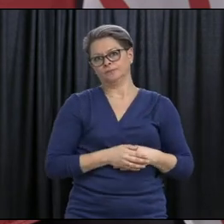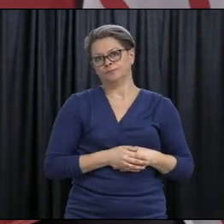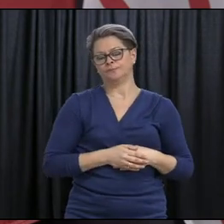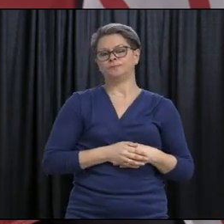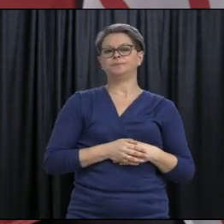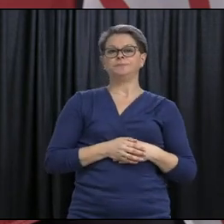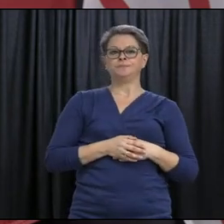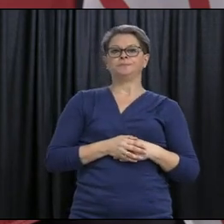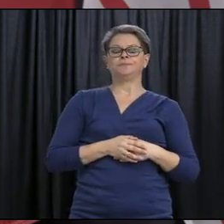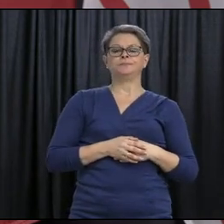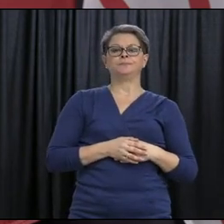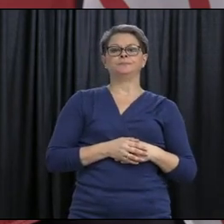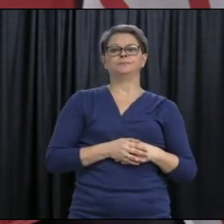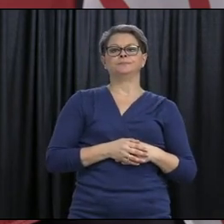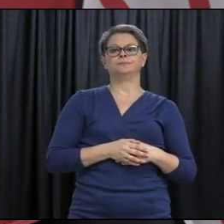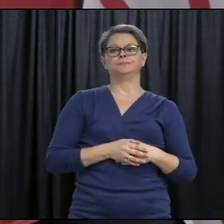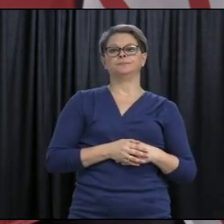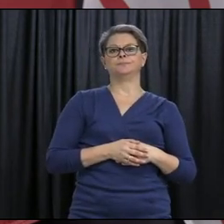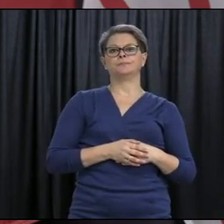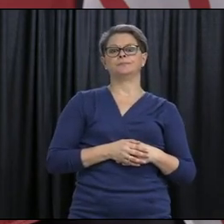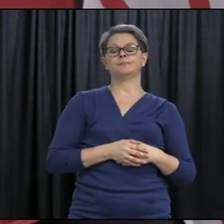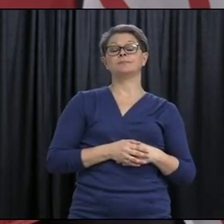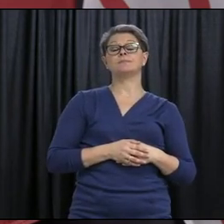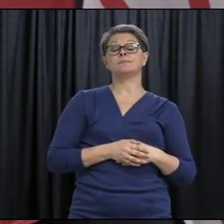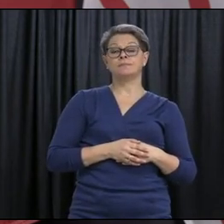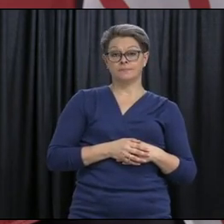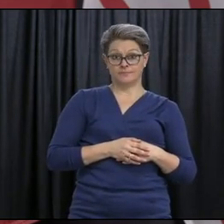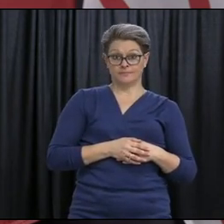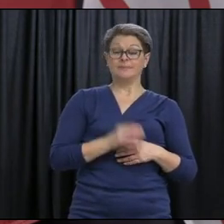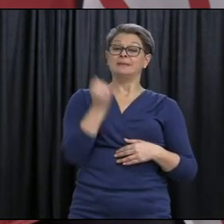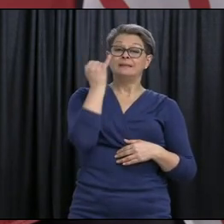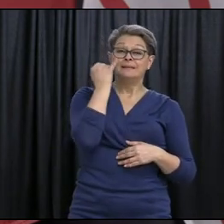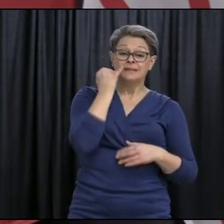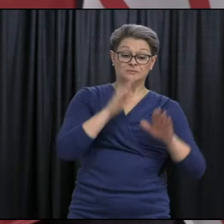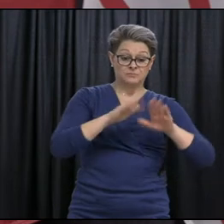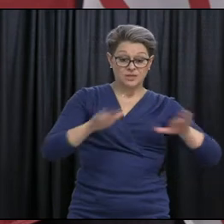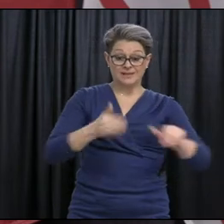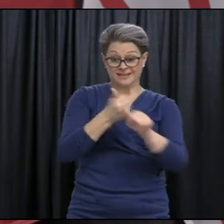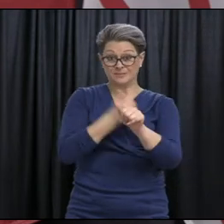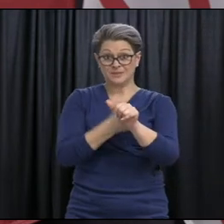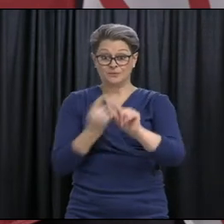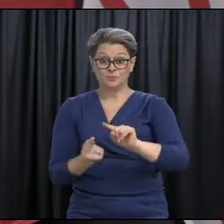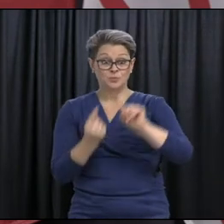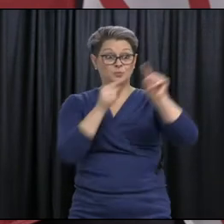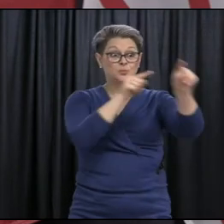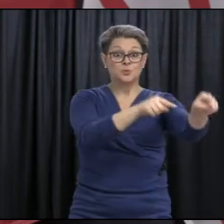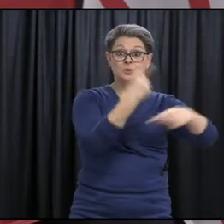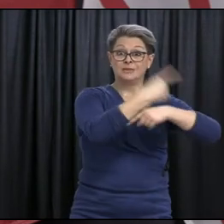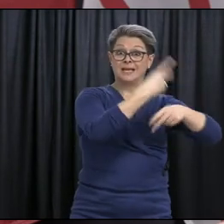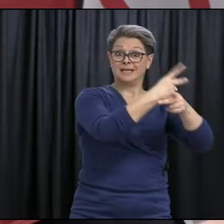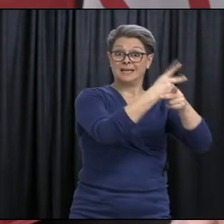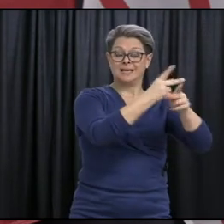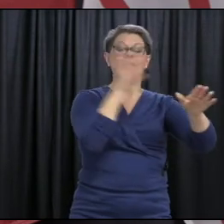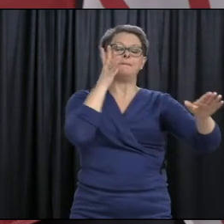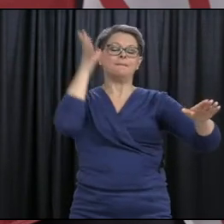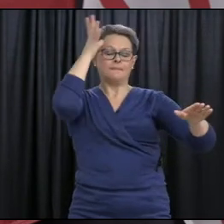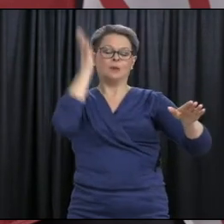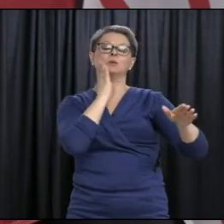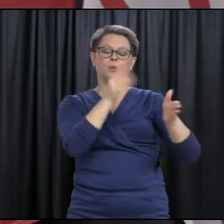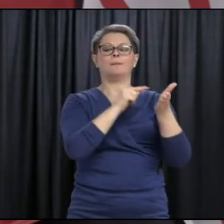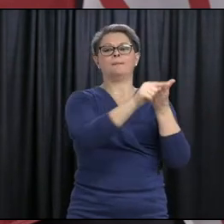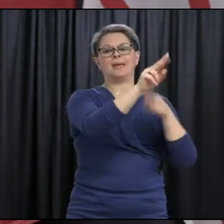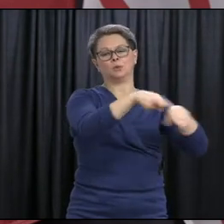does not attend. For any child that does attend, parents will continue to pay for their